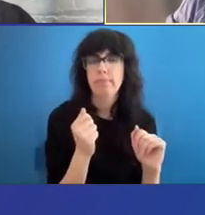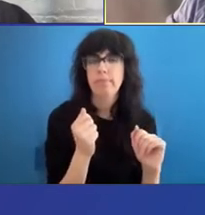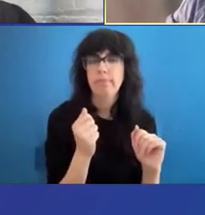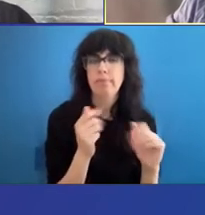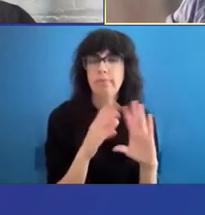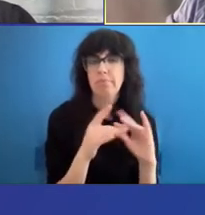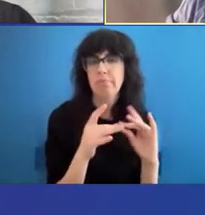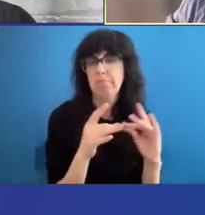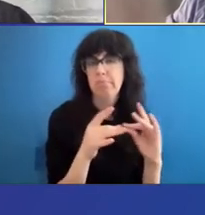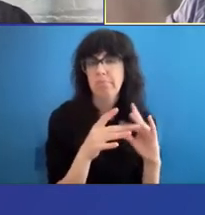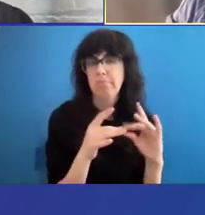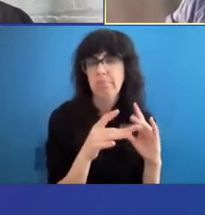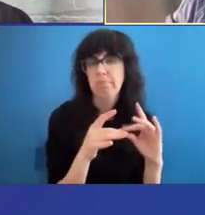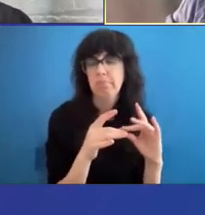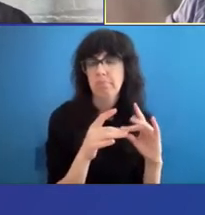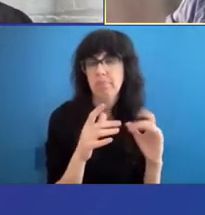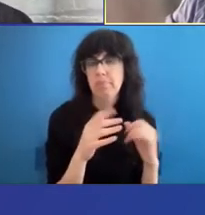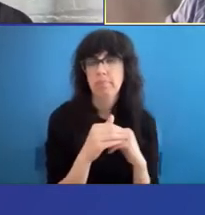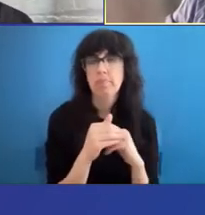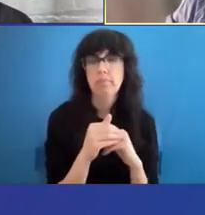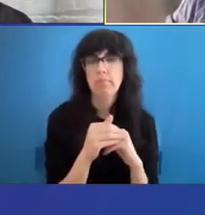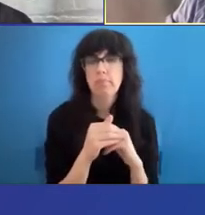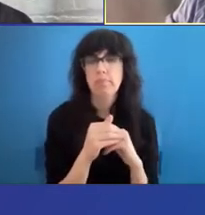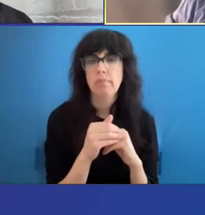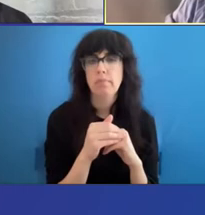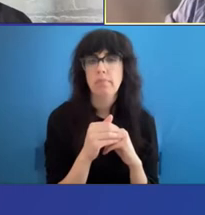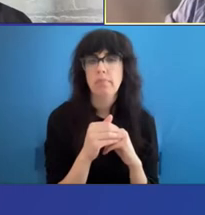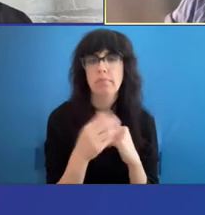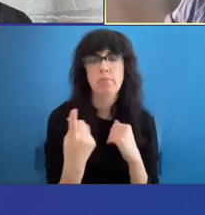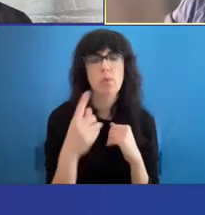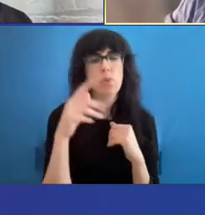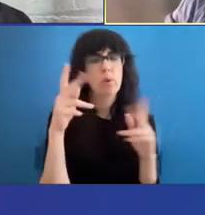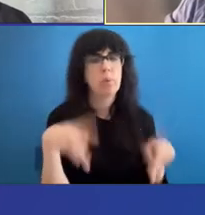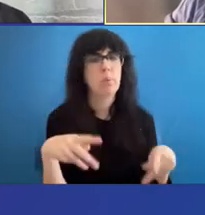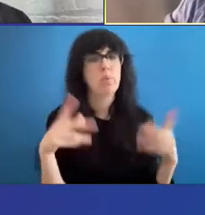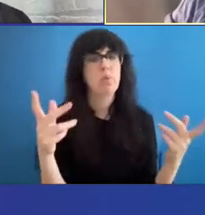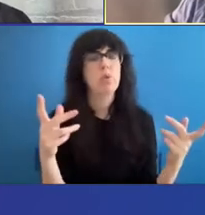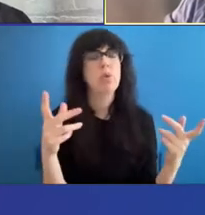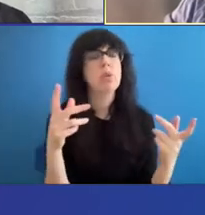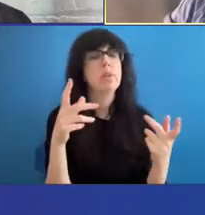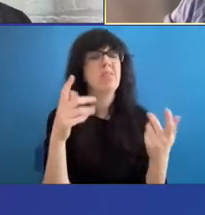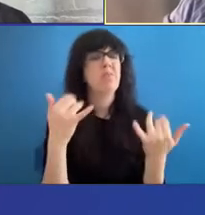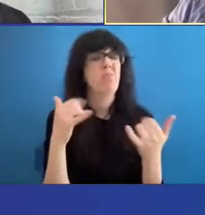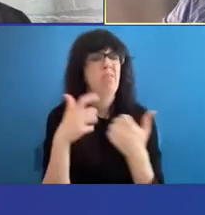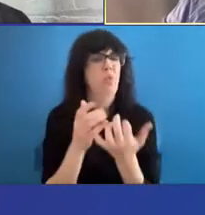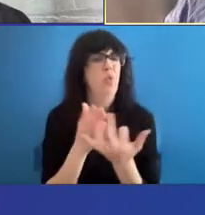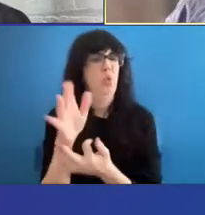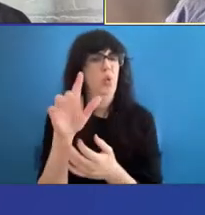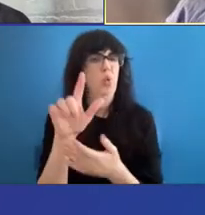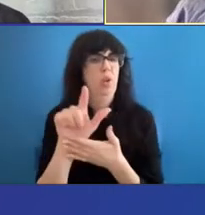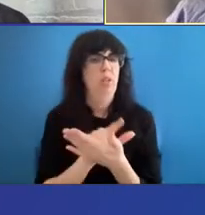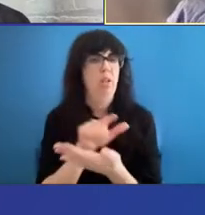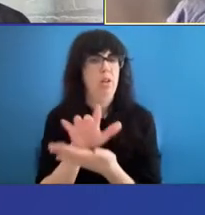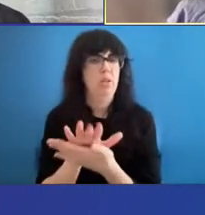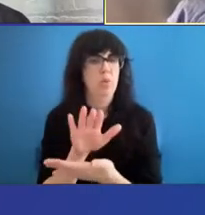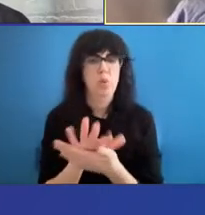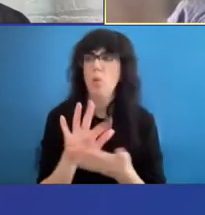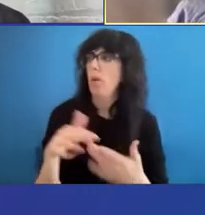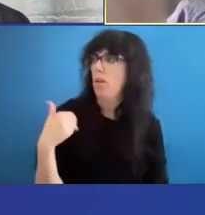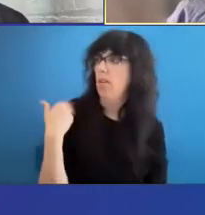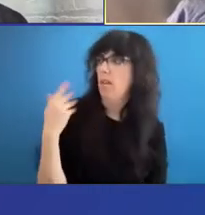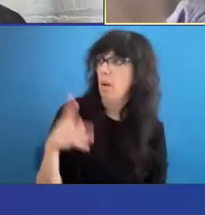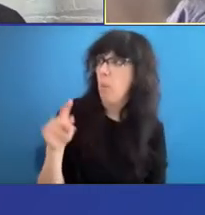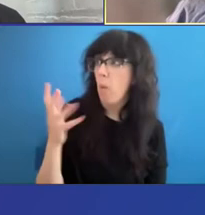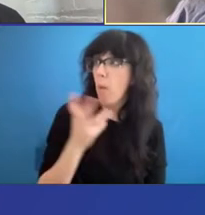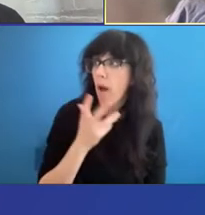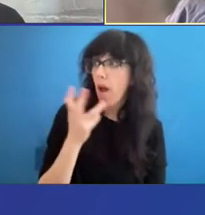talking, and there's a fella who's going to law school, and the youngin is like, "Wow, you're